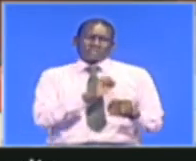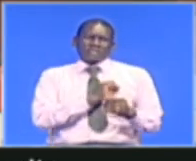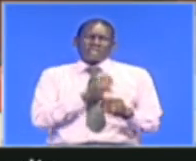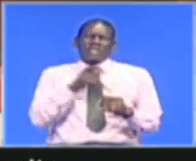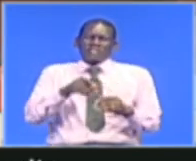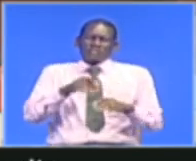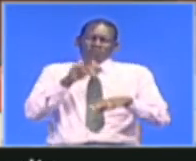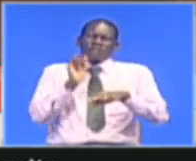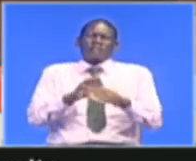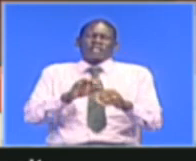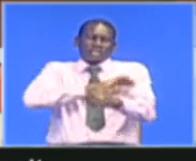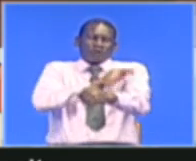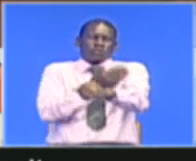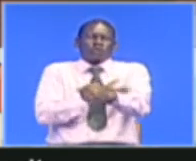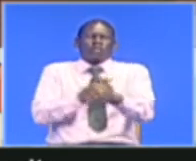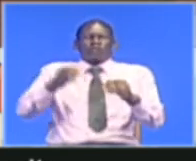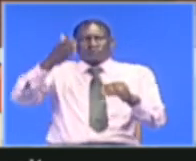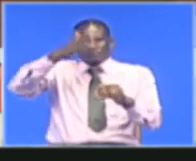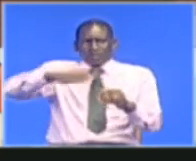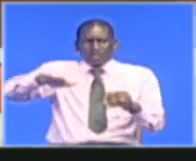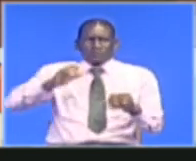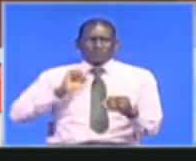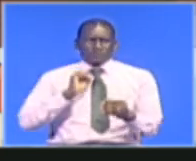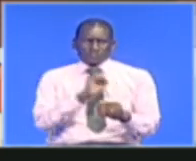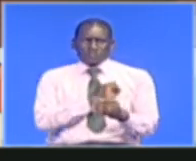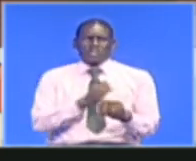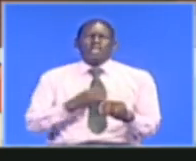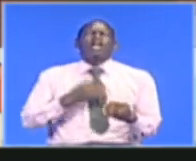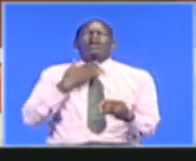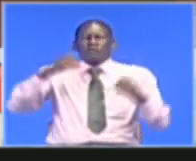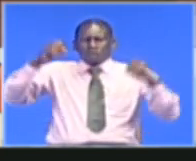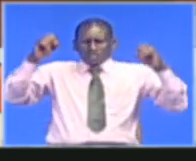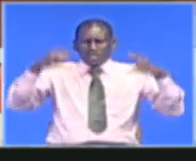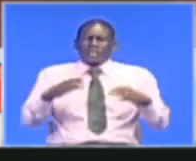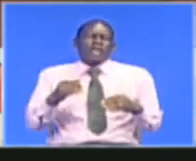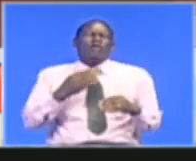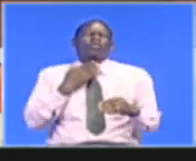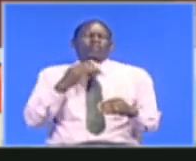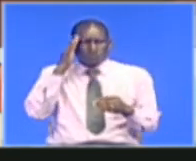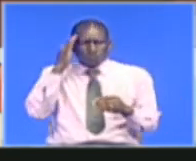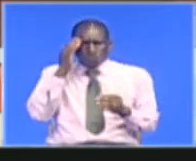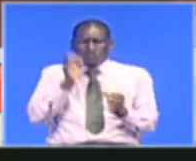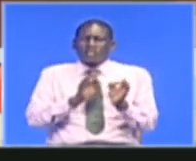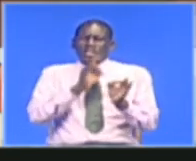authority of the House. So I just wanted, as a matter of clarity, whether there's been